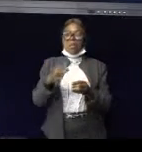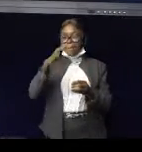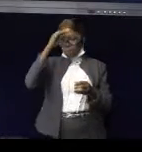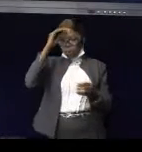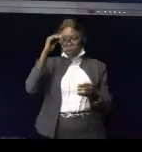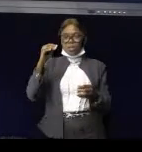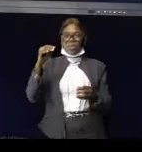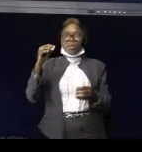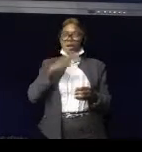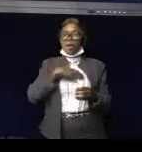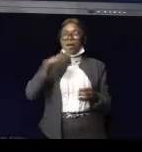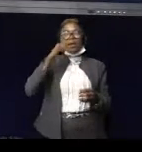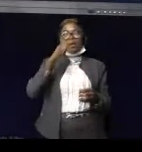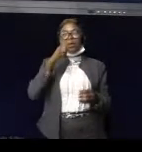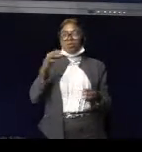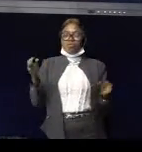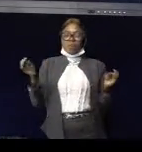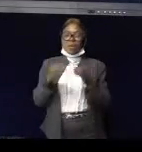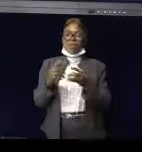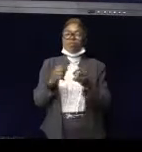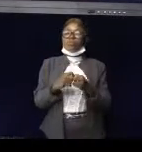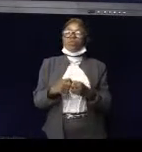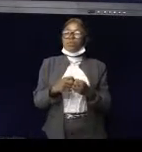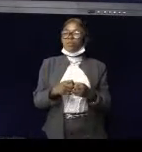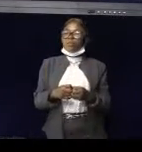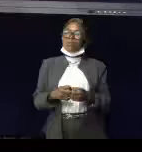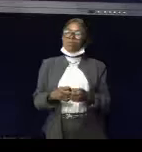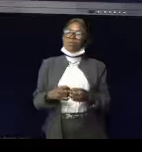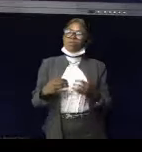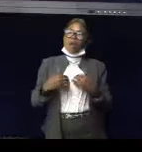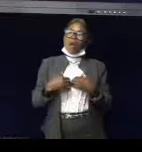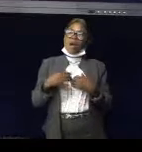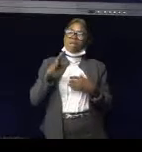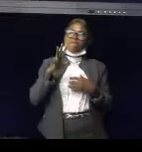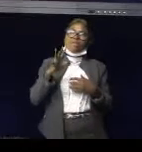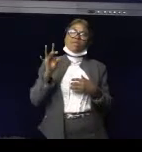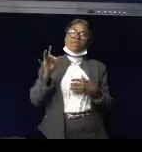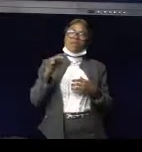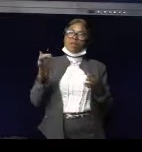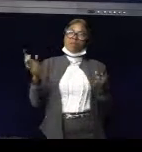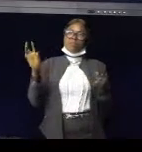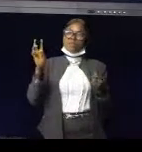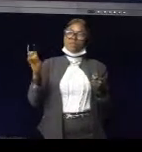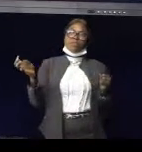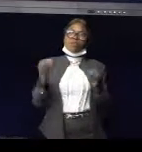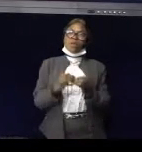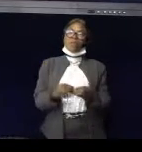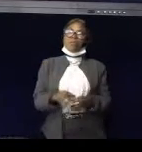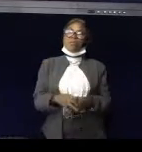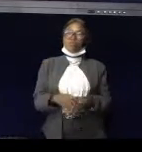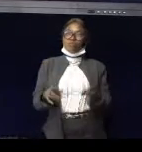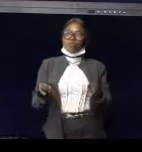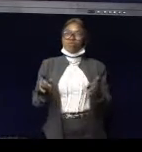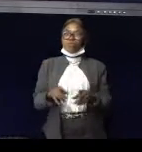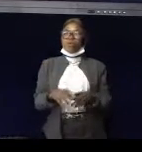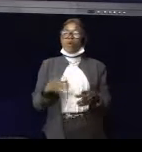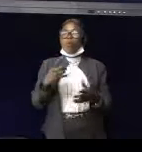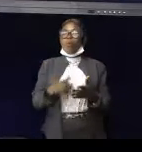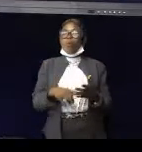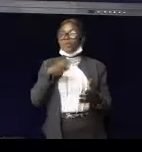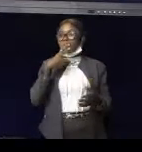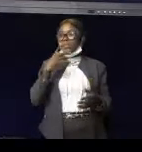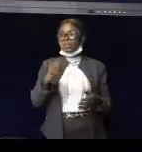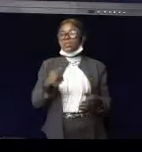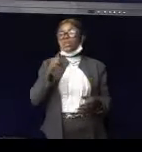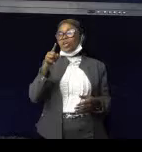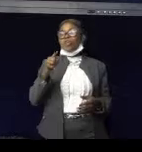that constitutes the number of people, because in a school gathering you're either a boy or a girl. So what